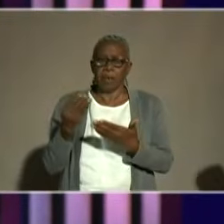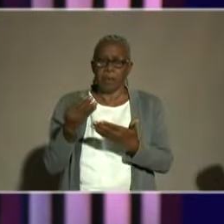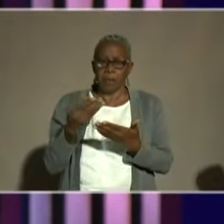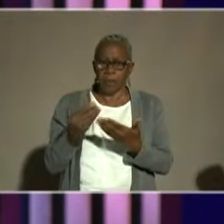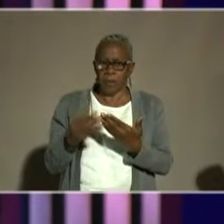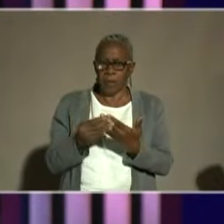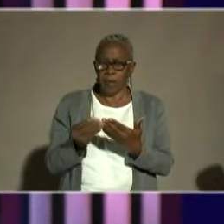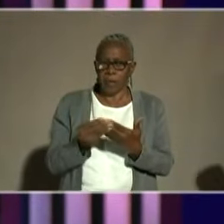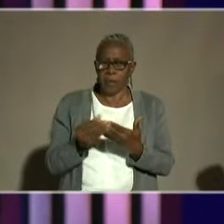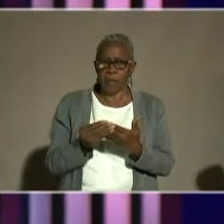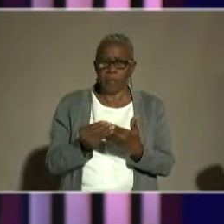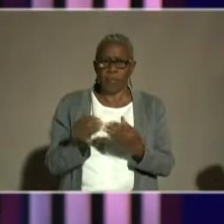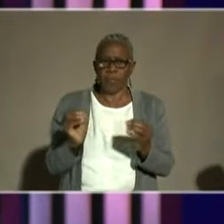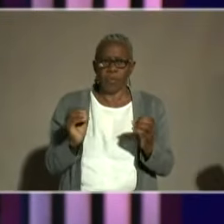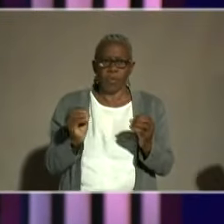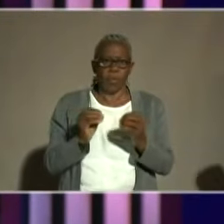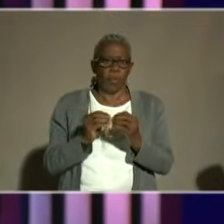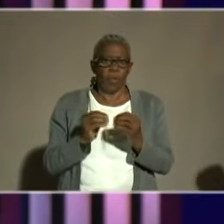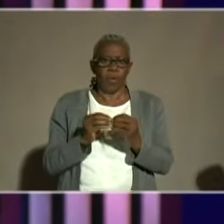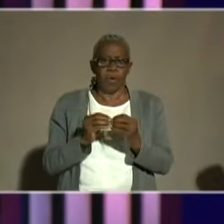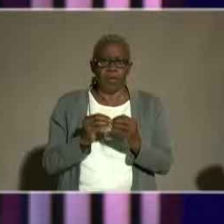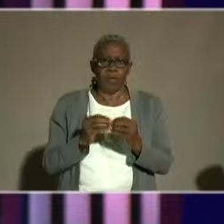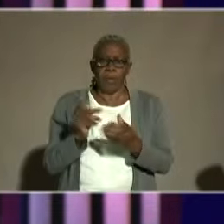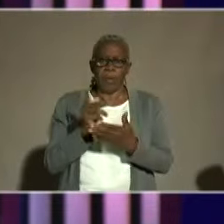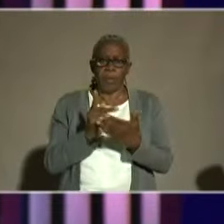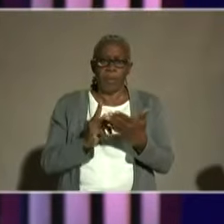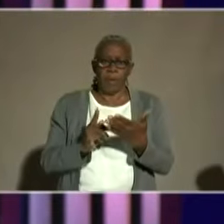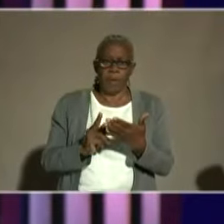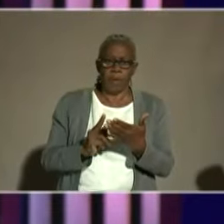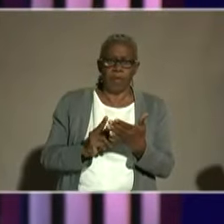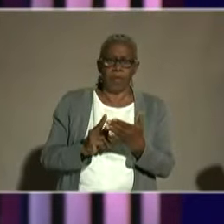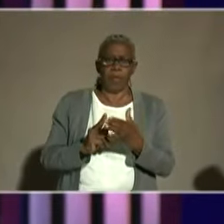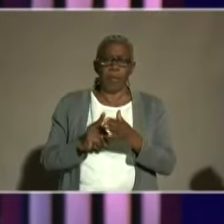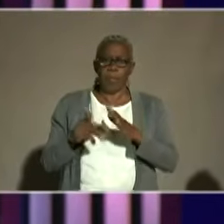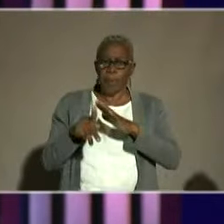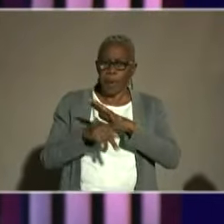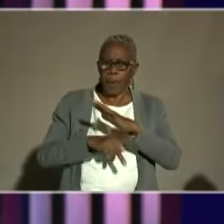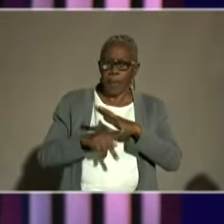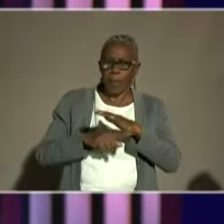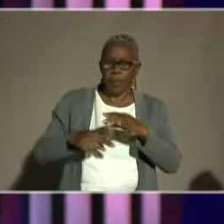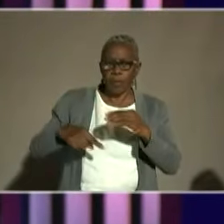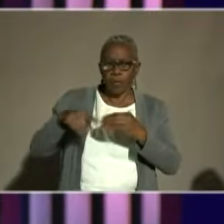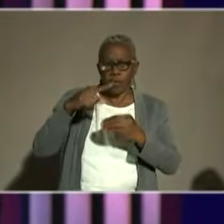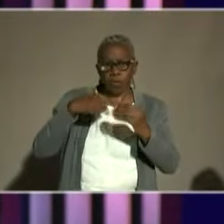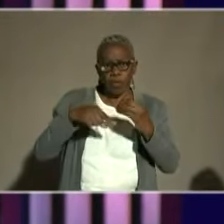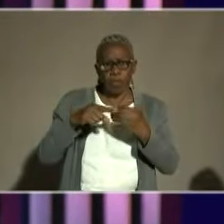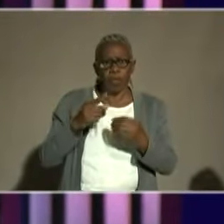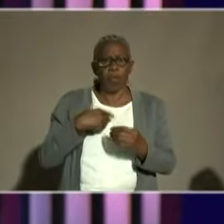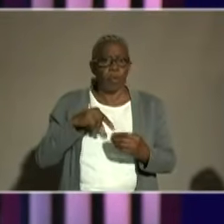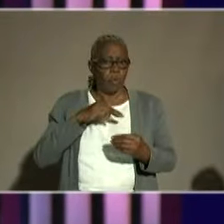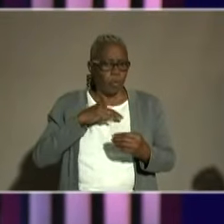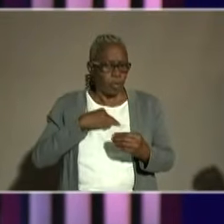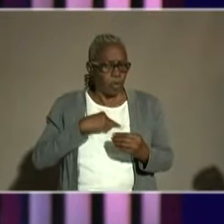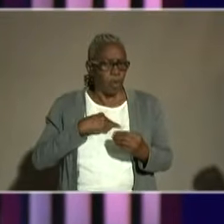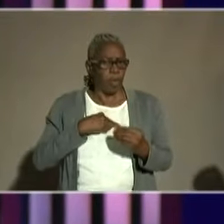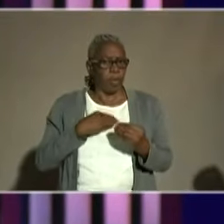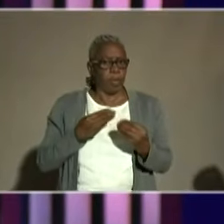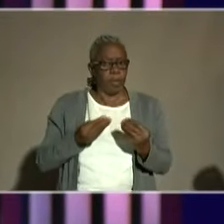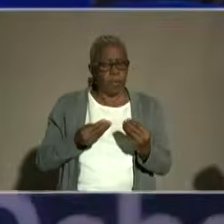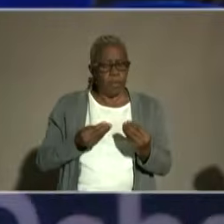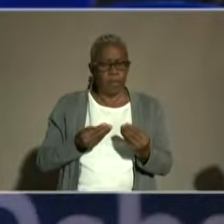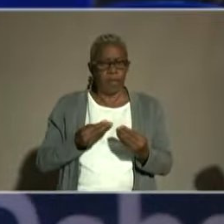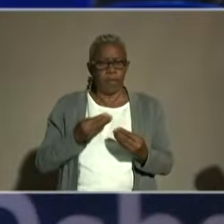which no longer have to be part of your primary surplus target. So we will be able to fund our program quite